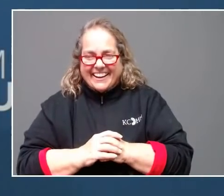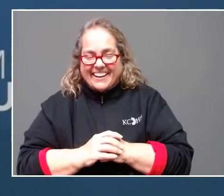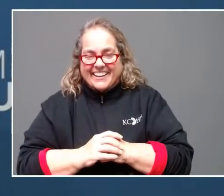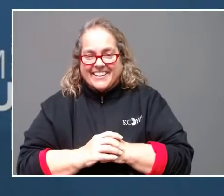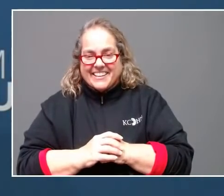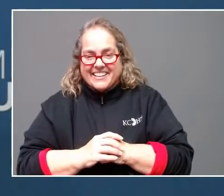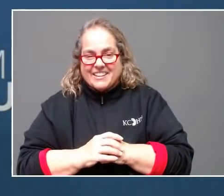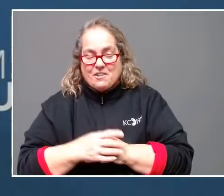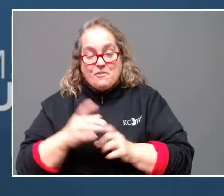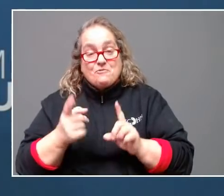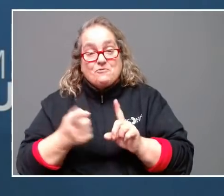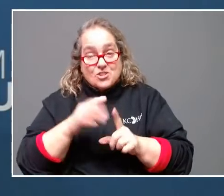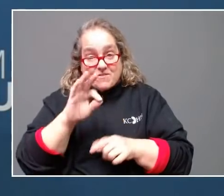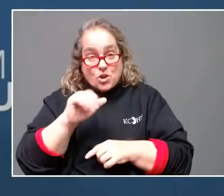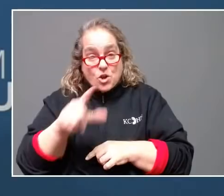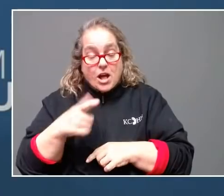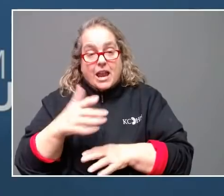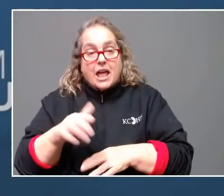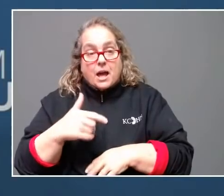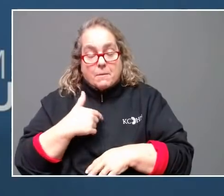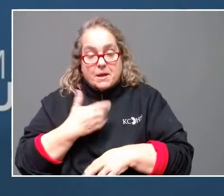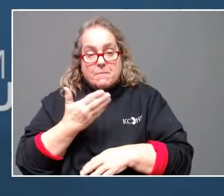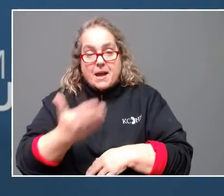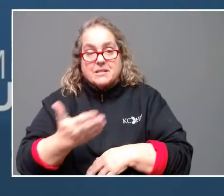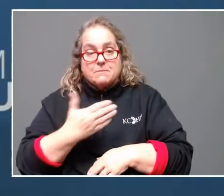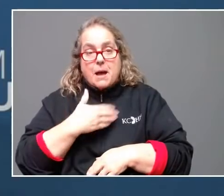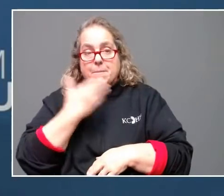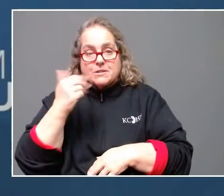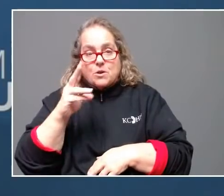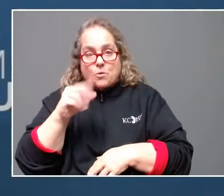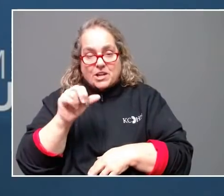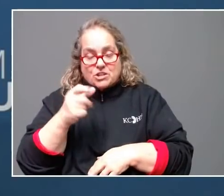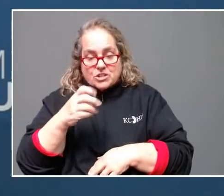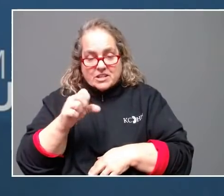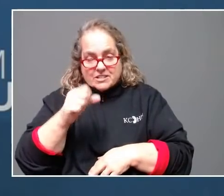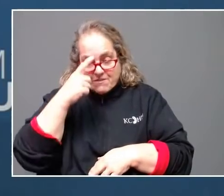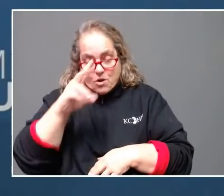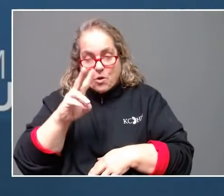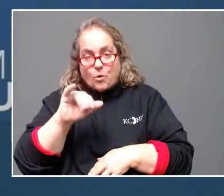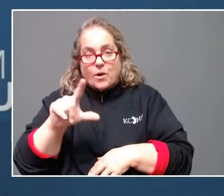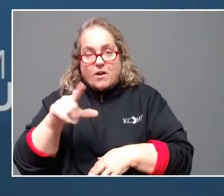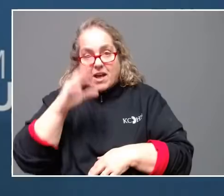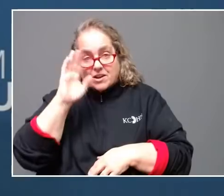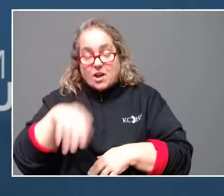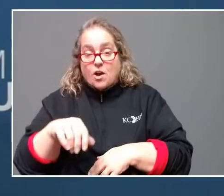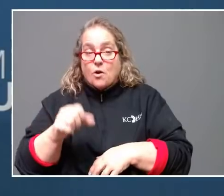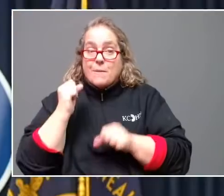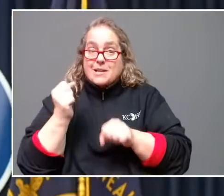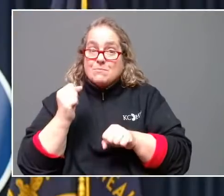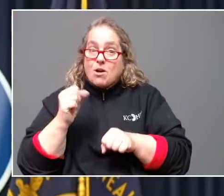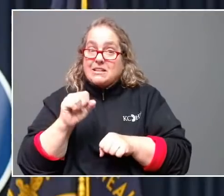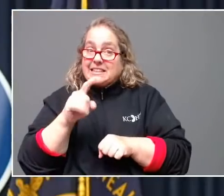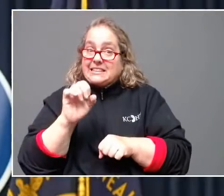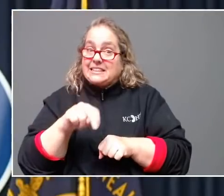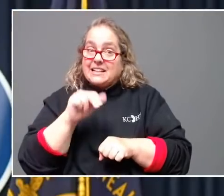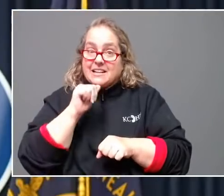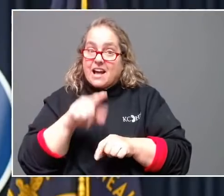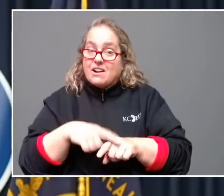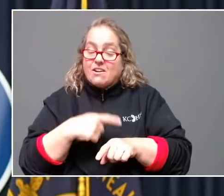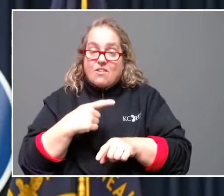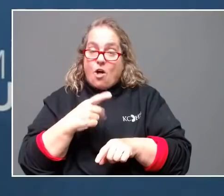First of all, let me pass along my best wishes for Will, because baseball season's not that far off, so he's going to have